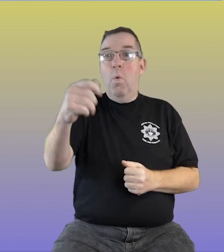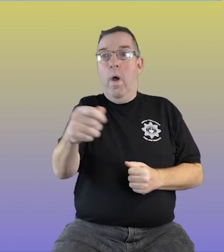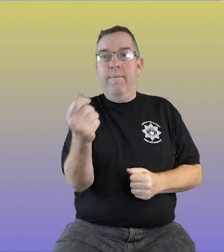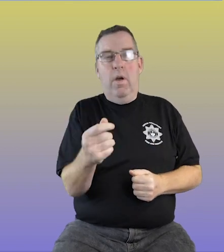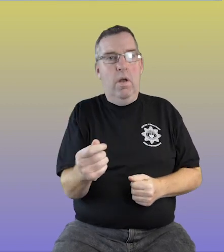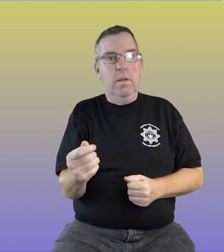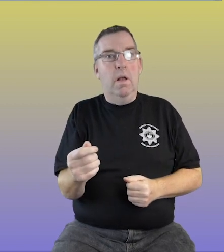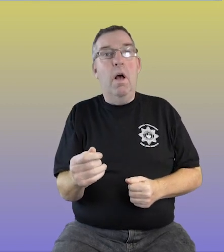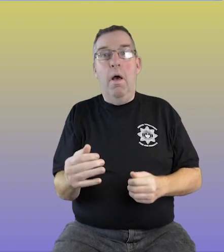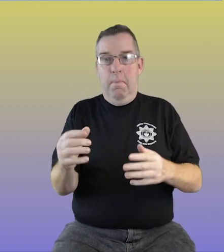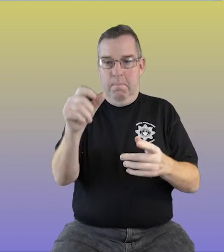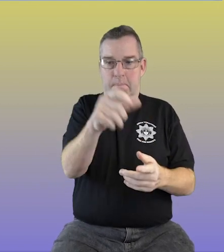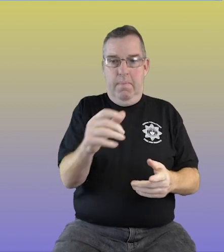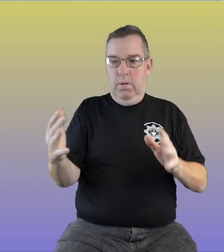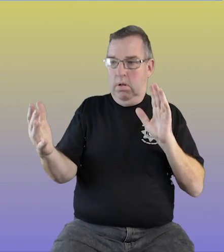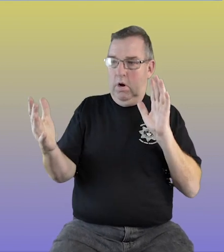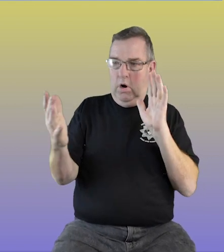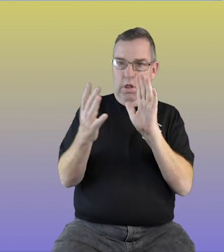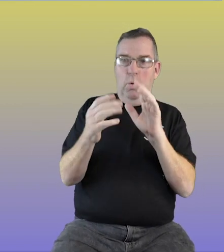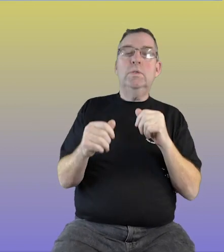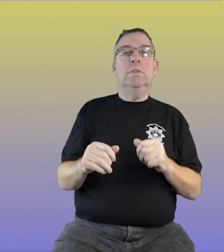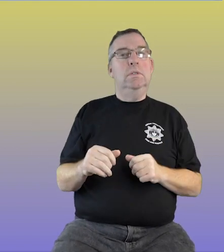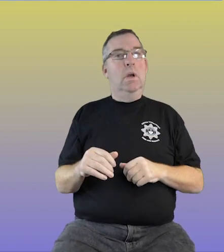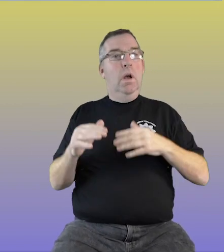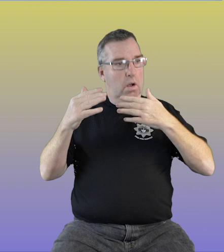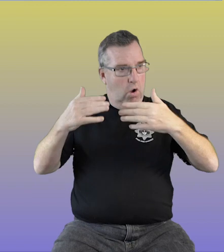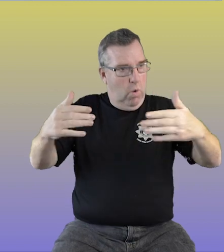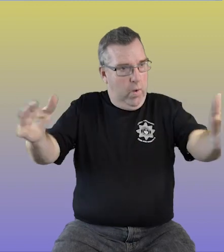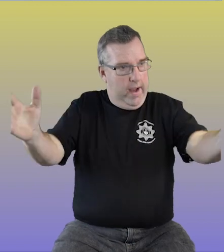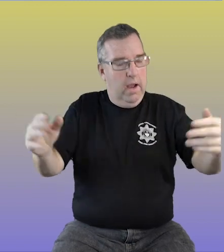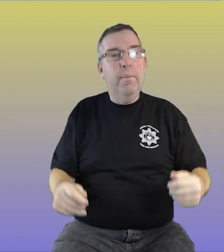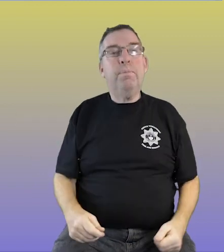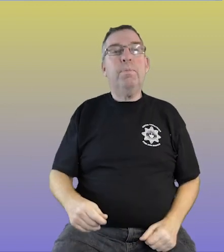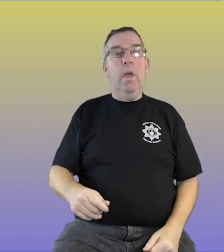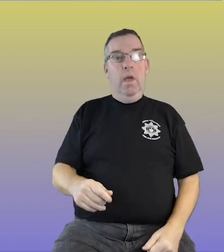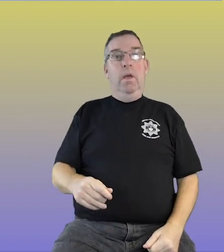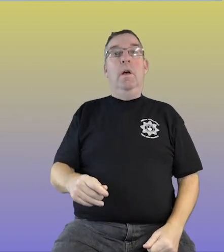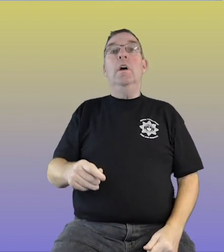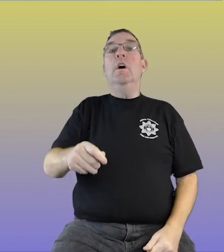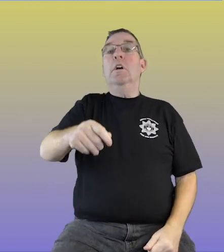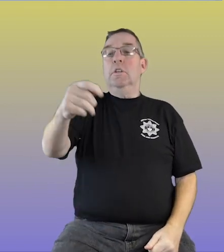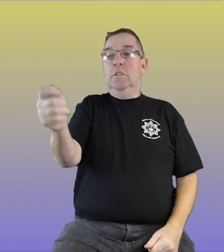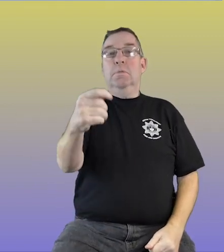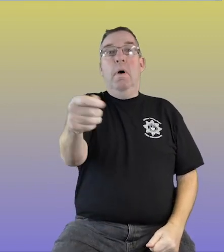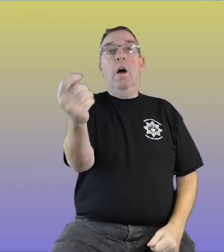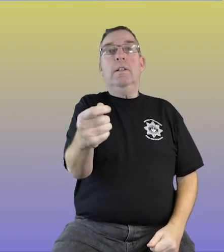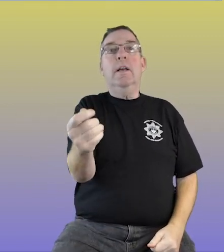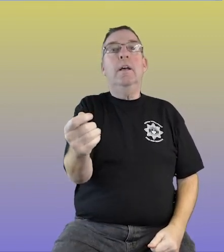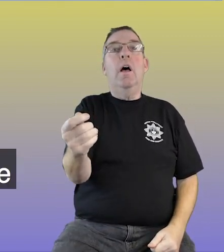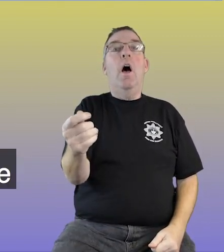of people. Always have your arm out at full arm's length and do not pick it up once you've dropped